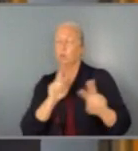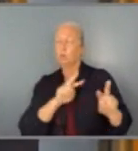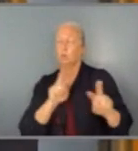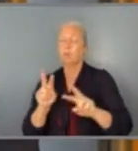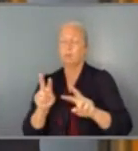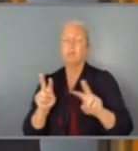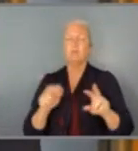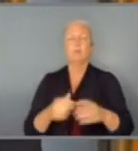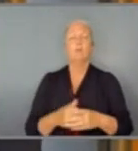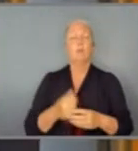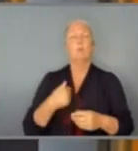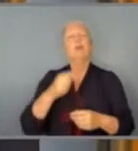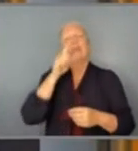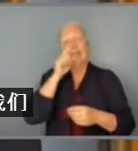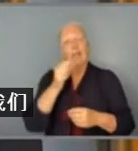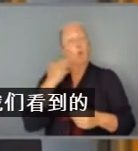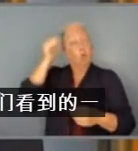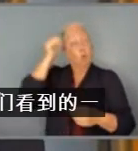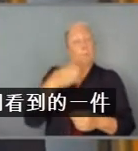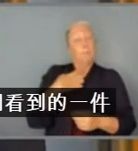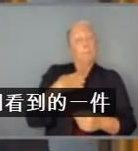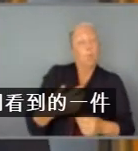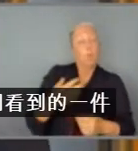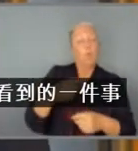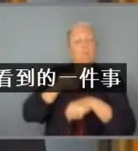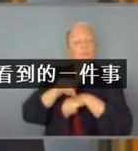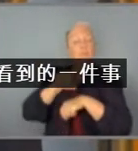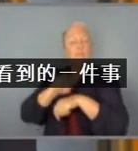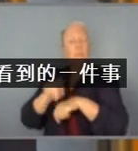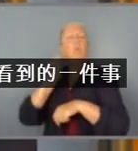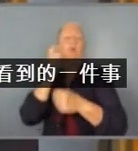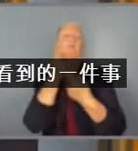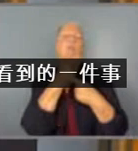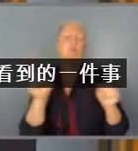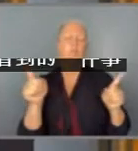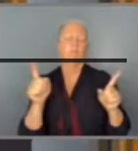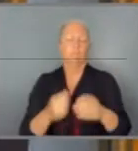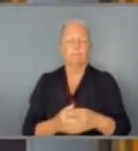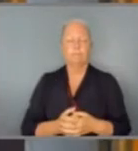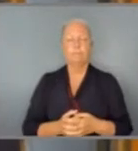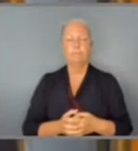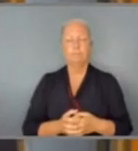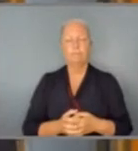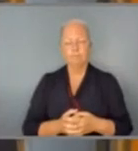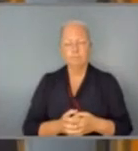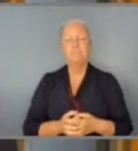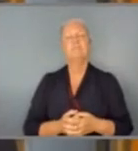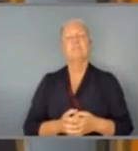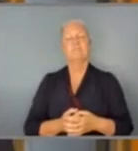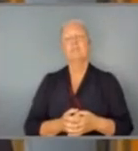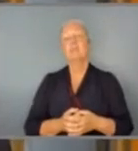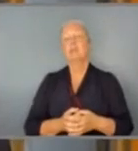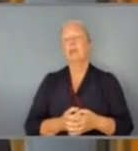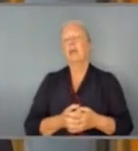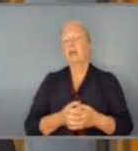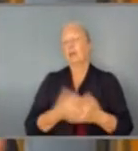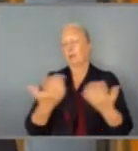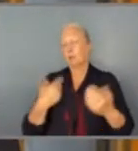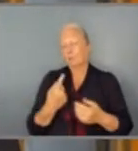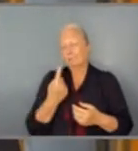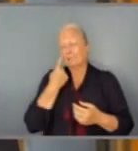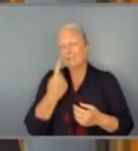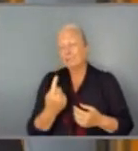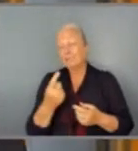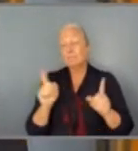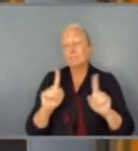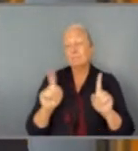more about in the coming weeks. The one thing we have seen, and this is the same in other countries of the world, mostly it's been in young people, and